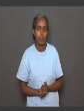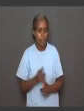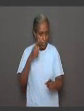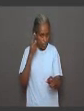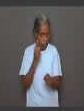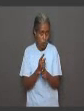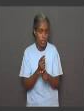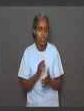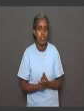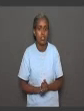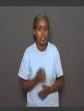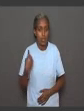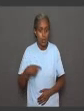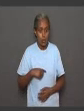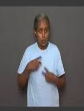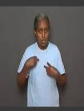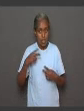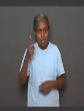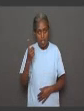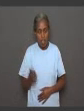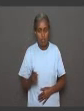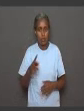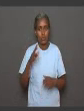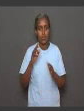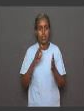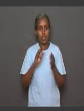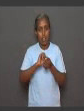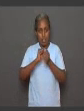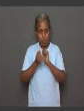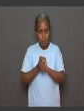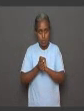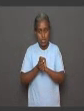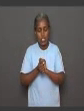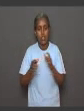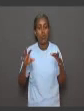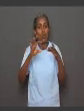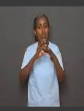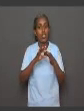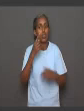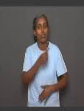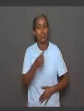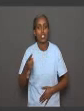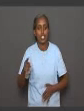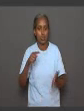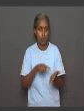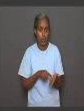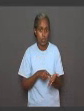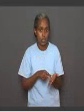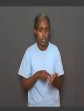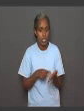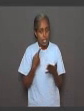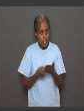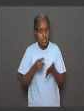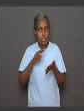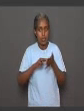Correct. We will have to transpose the coordinates of each point. That